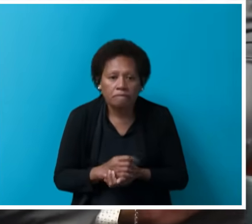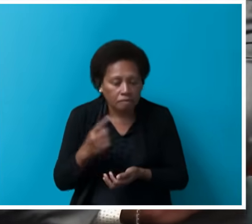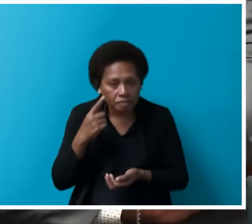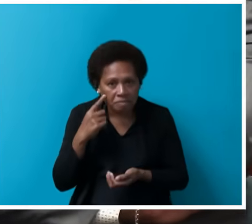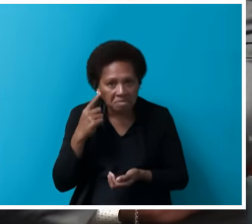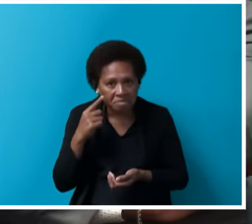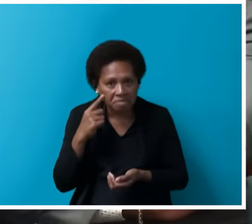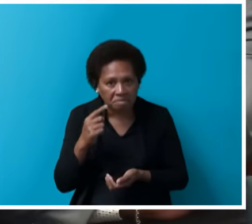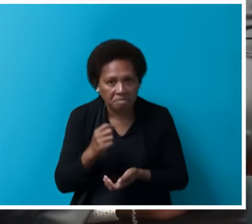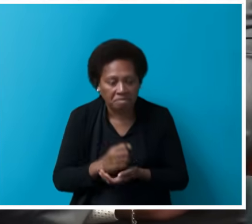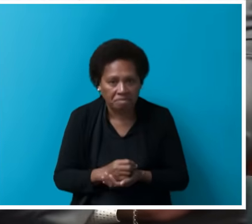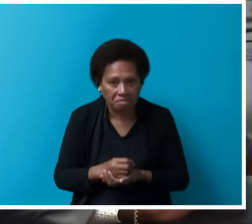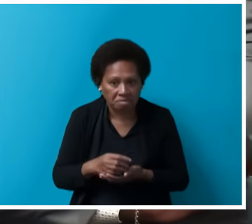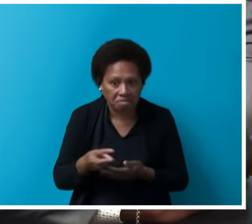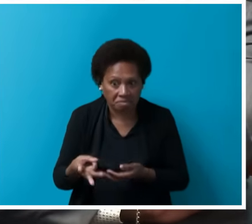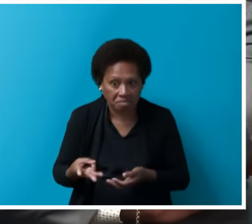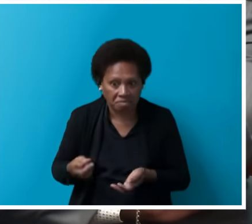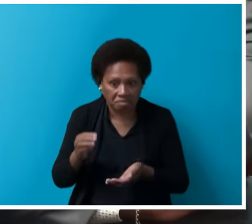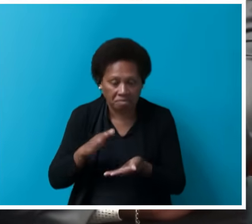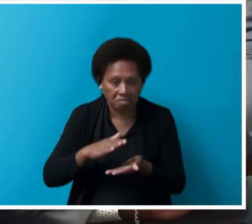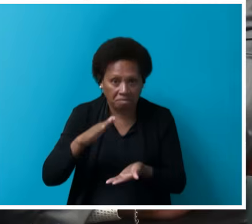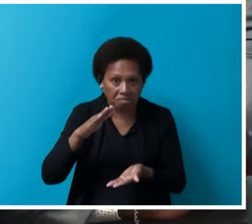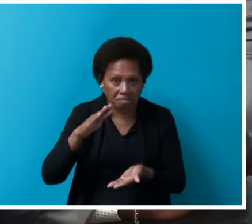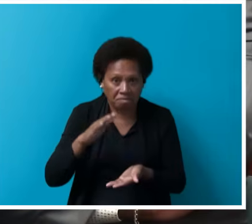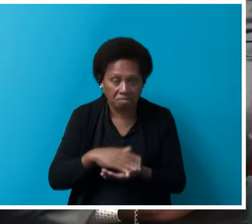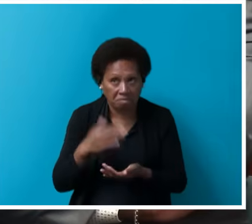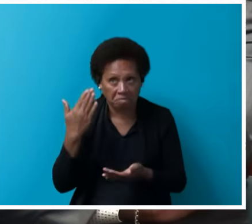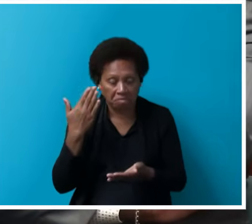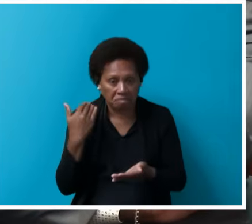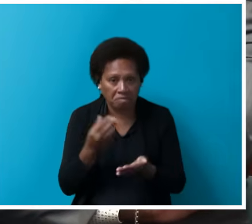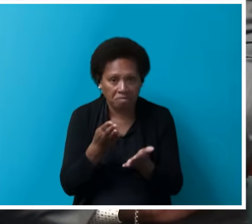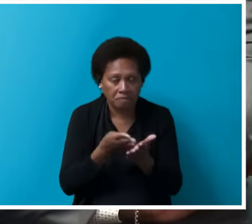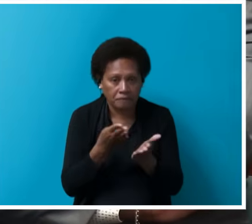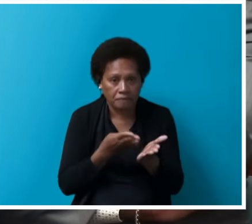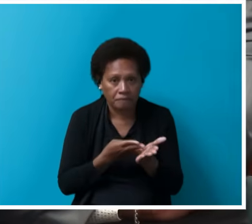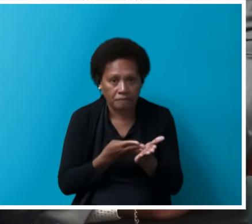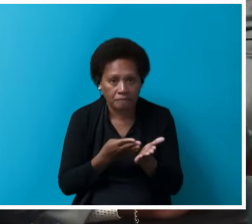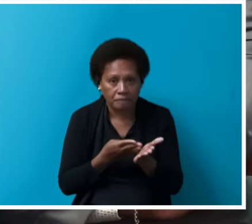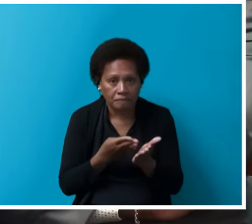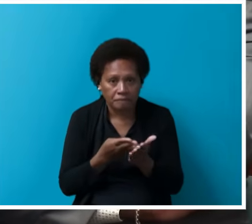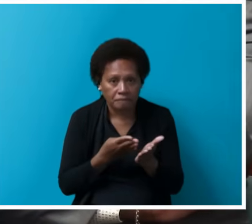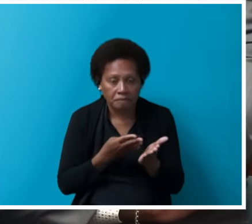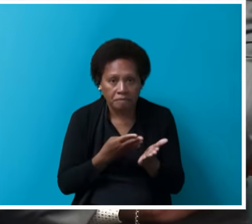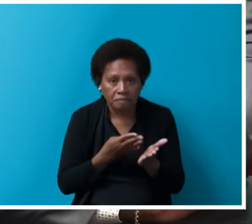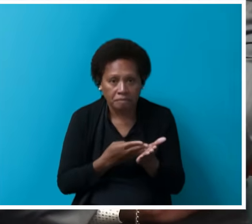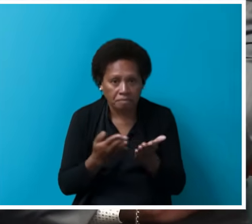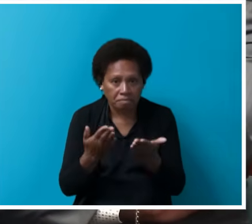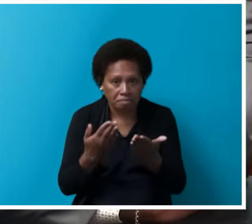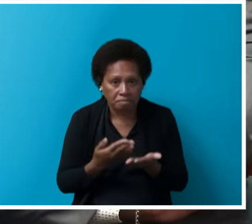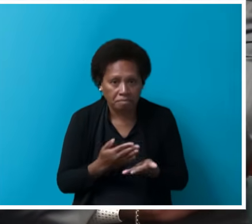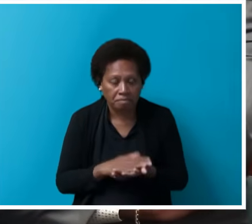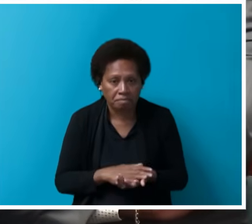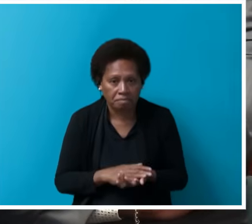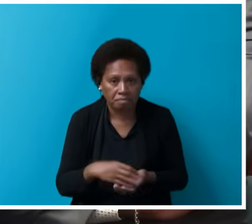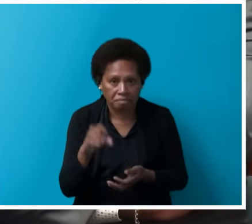that the salary rise that we gave last budget, within a year, as I said, we have given about between 10